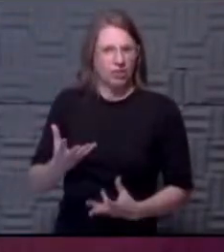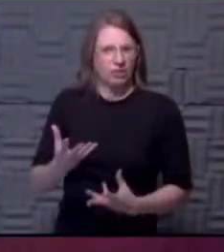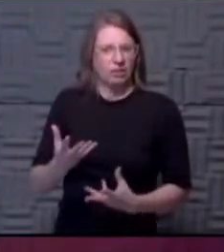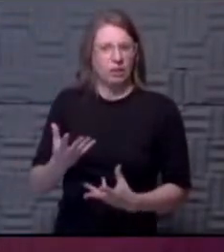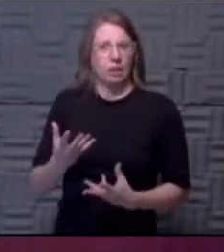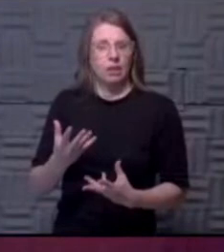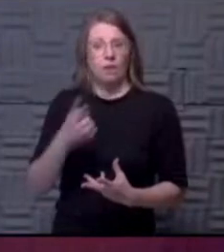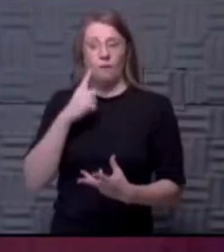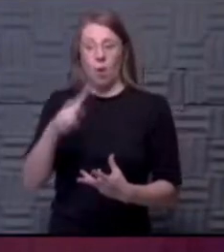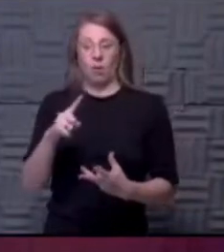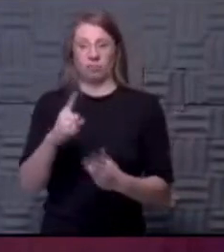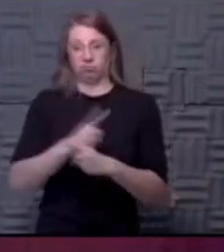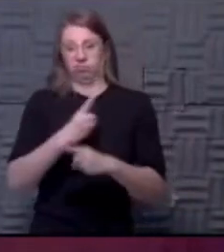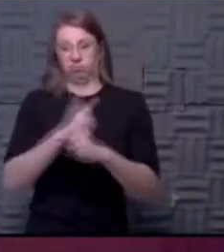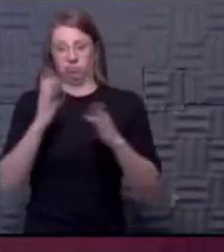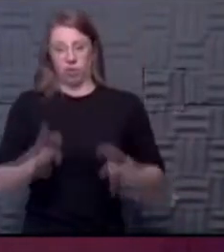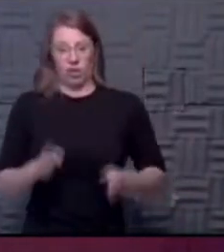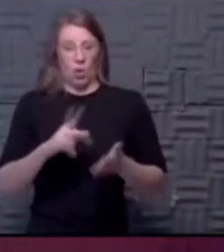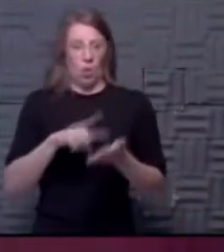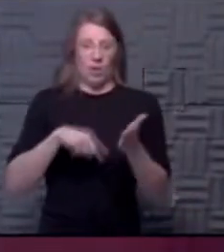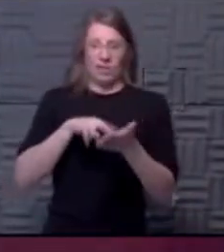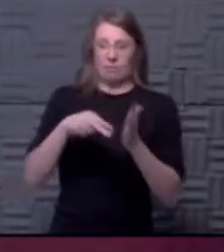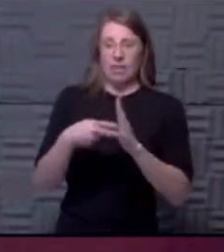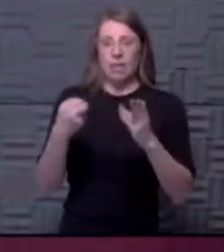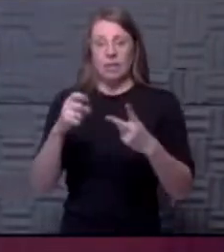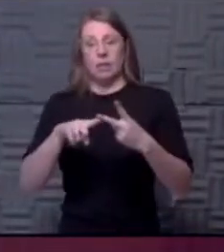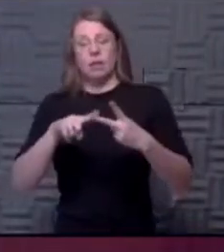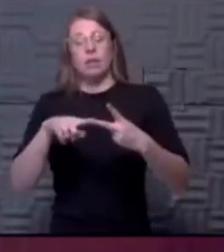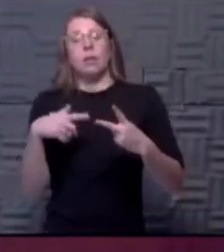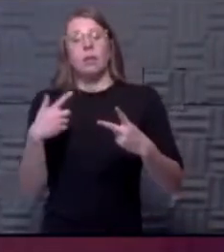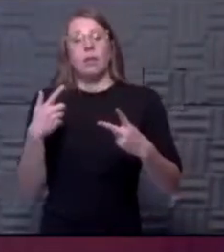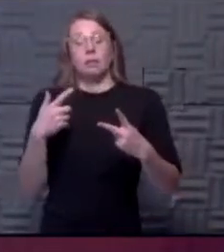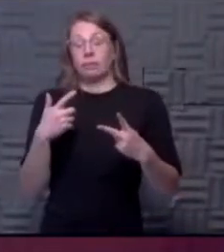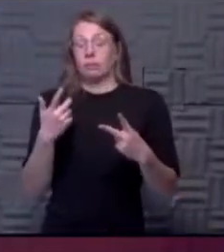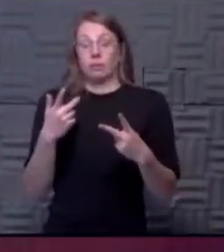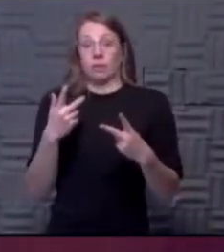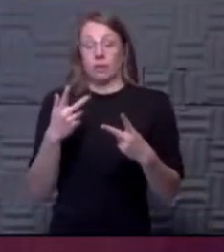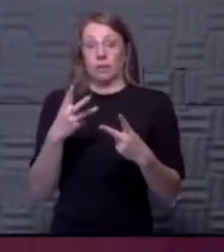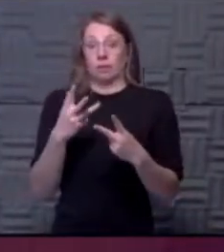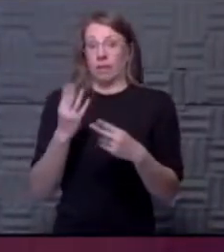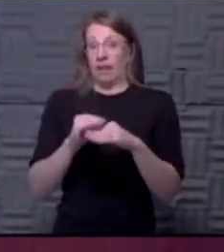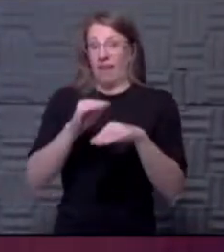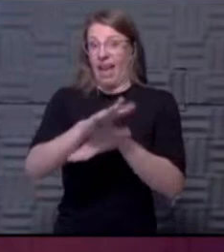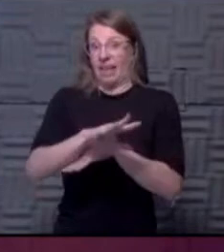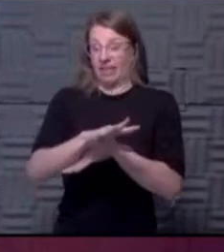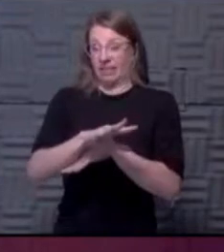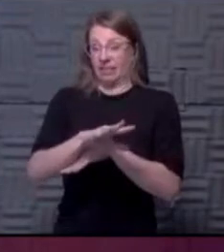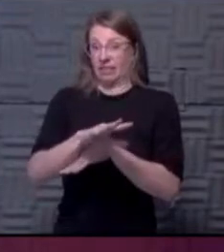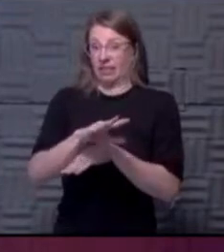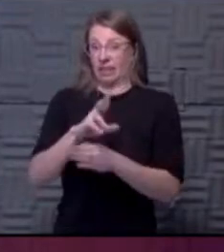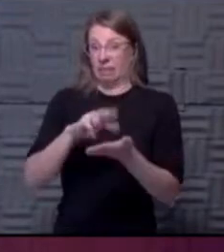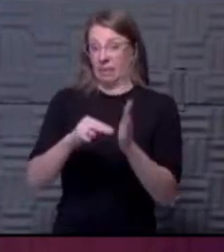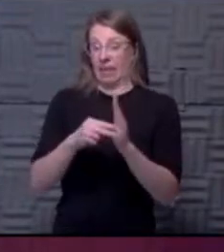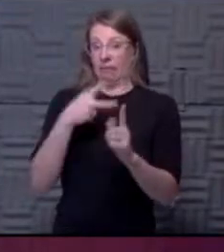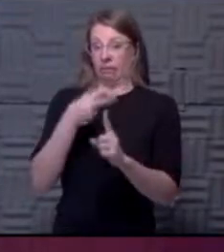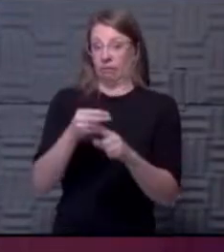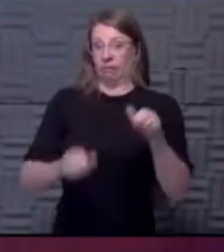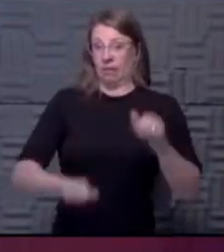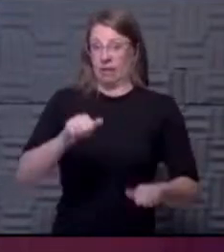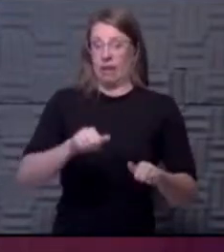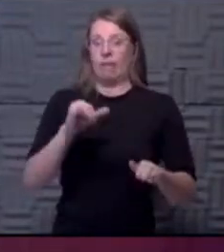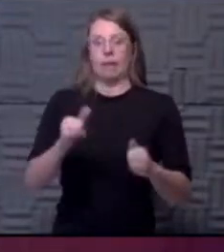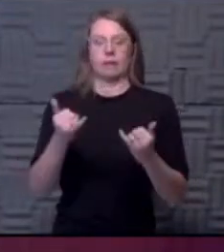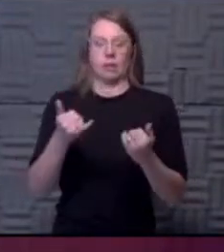the layperson, what does that mean, A? B, does that affect negatively vaccine hesitancy, which I know is a